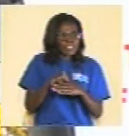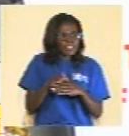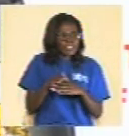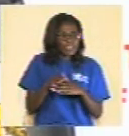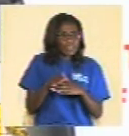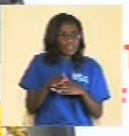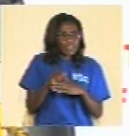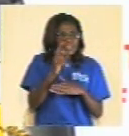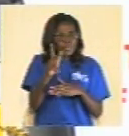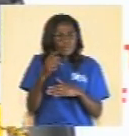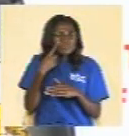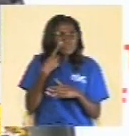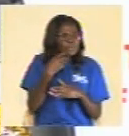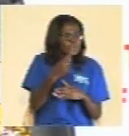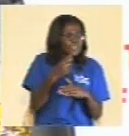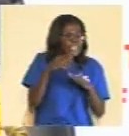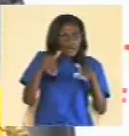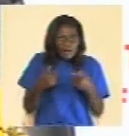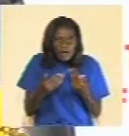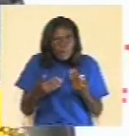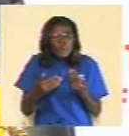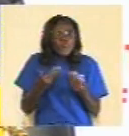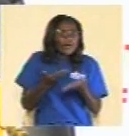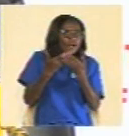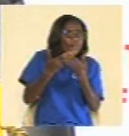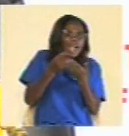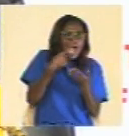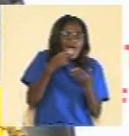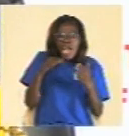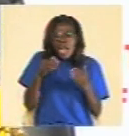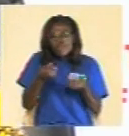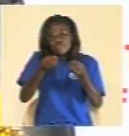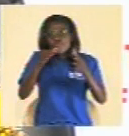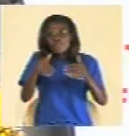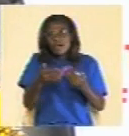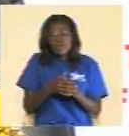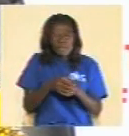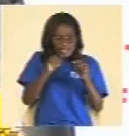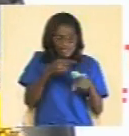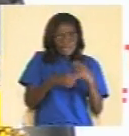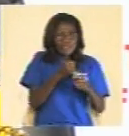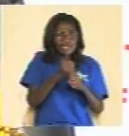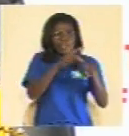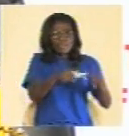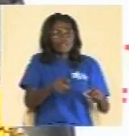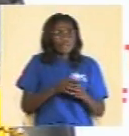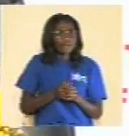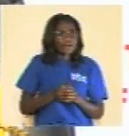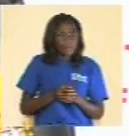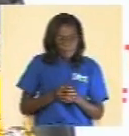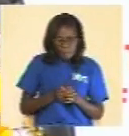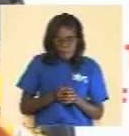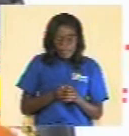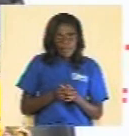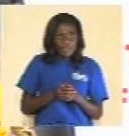the speech about leprosy and how do we treat it. But this year they took a different approach altogether to actually